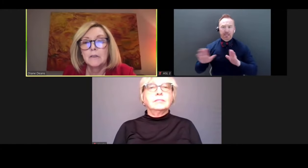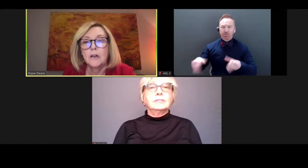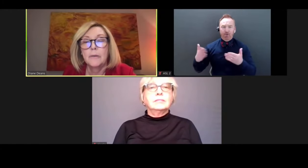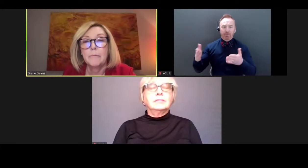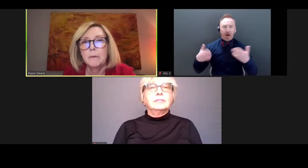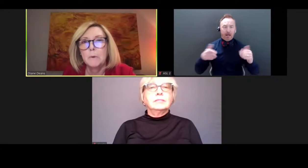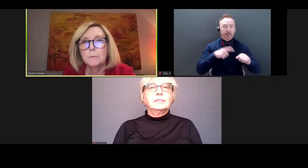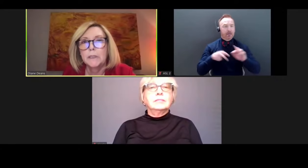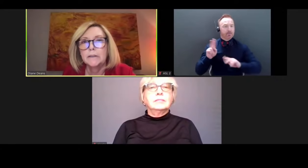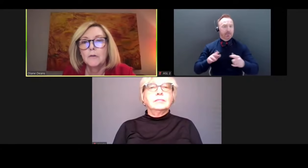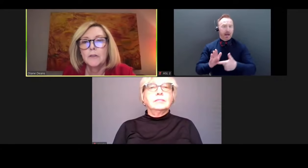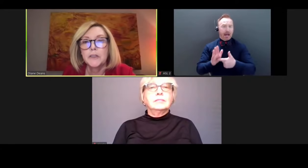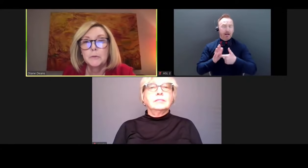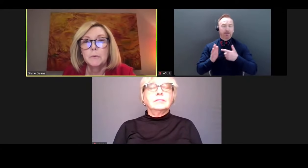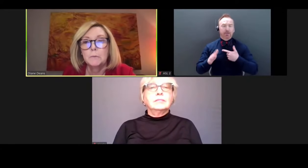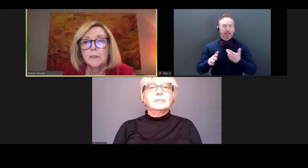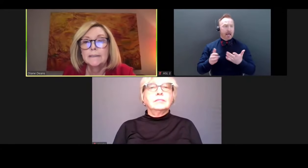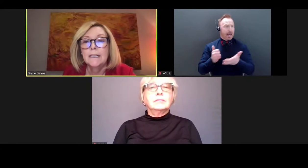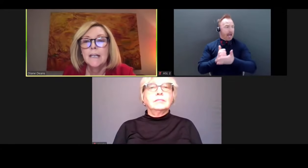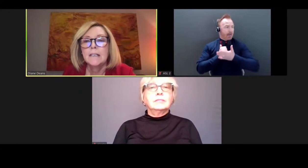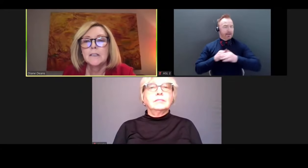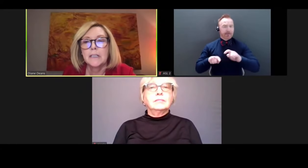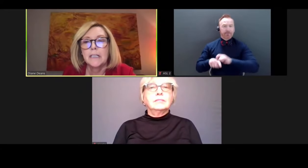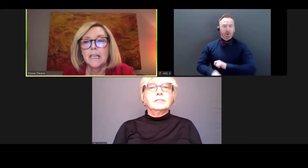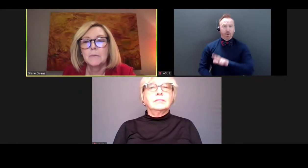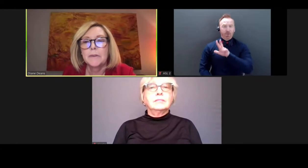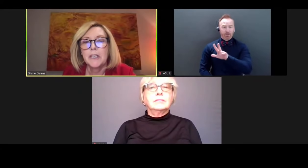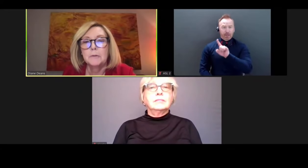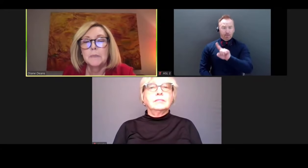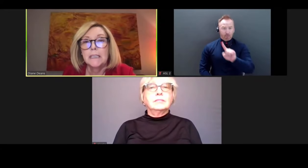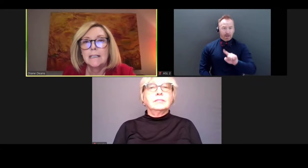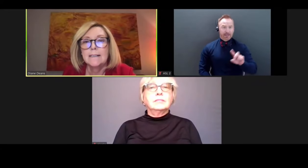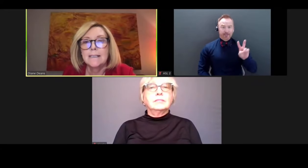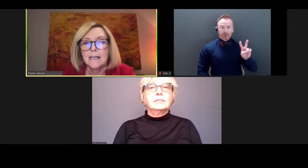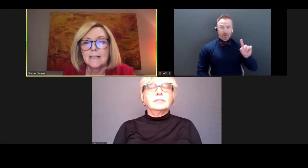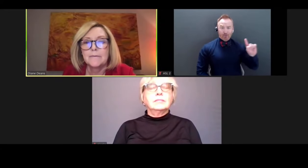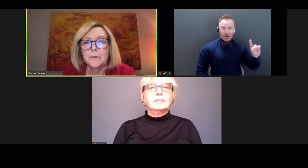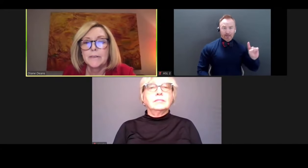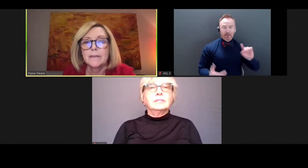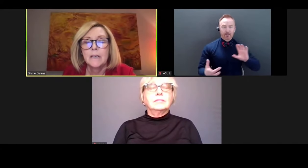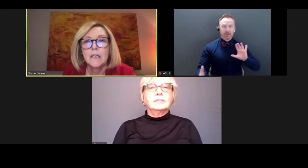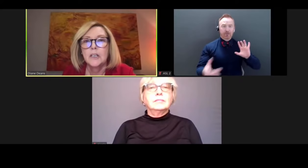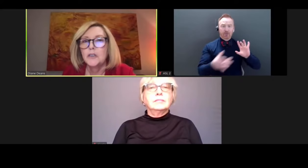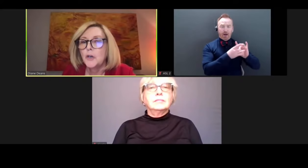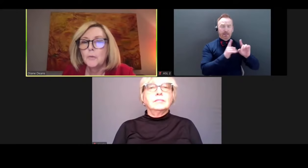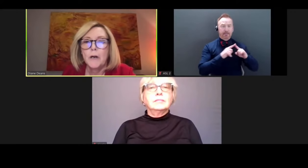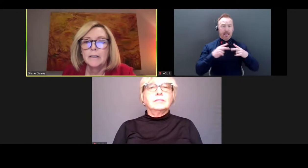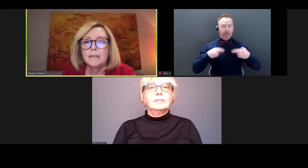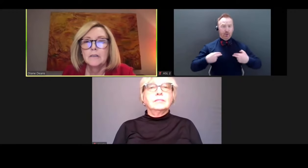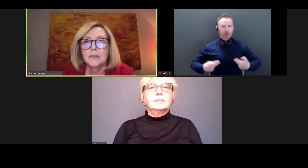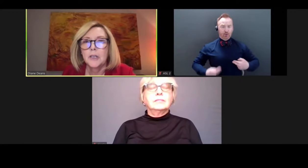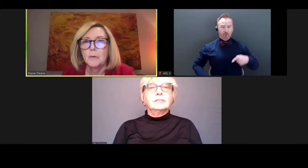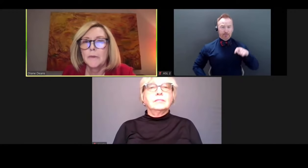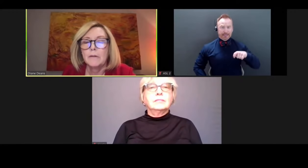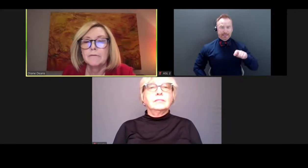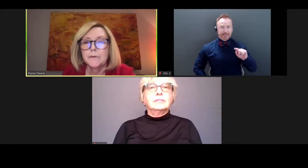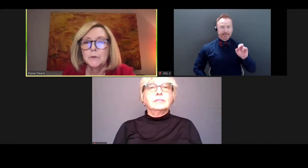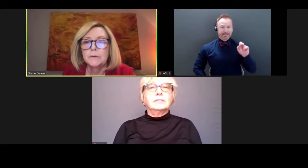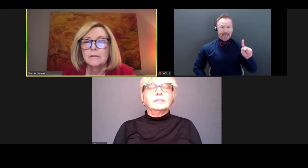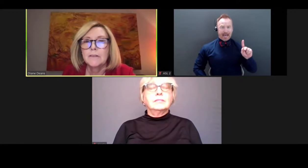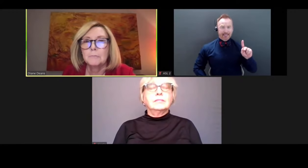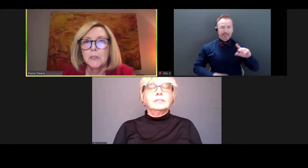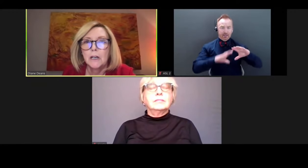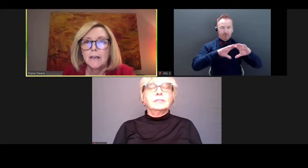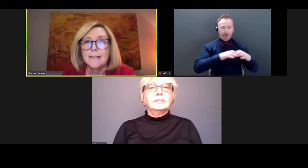now call 311 or 211 to connect with the Human Needs Task Force. No one should go without